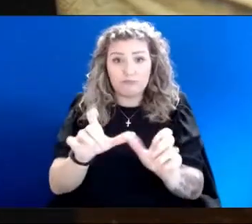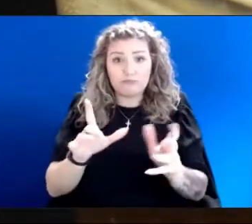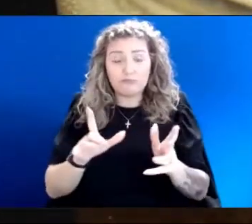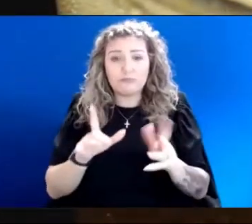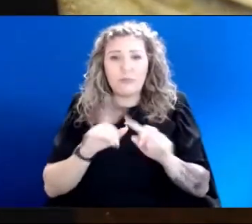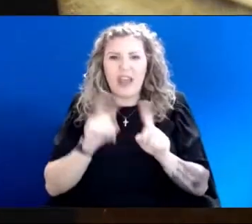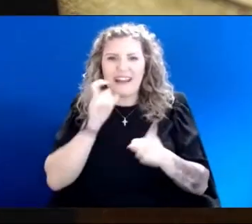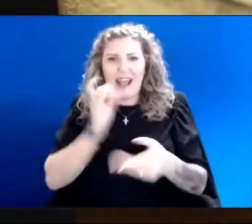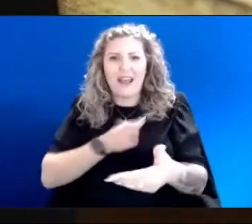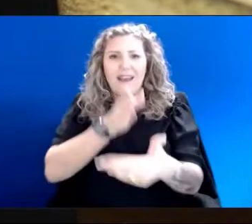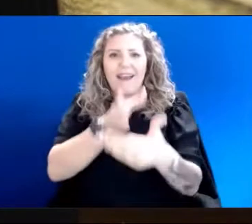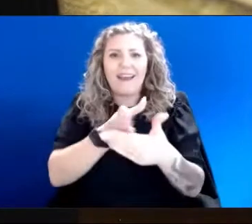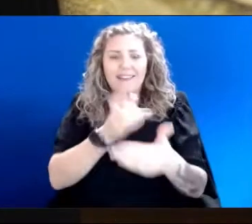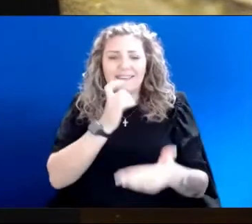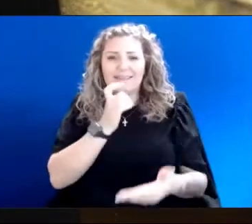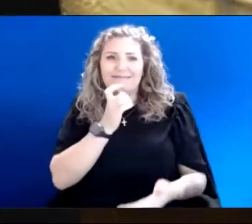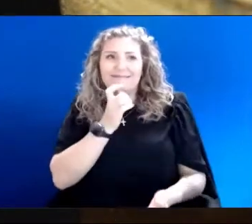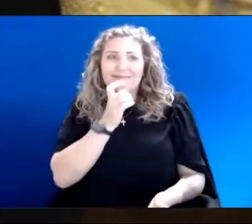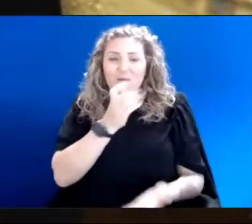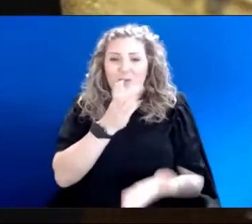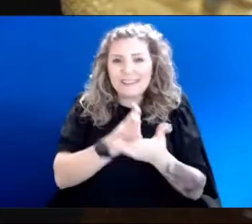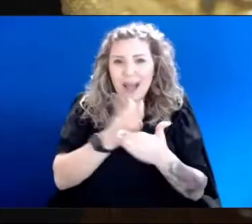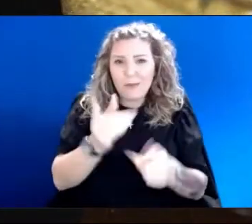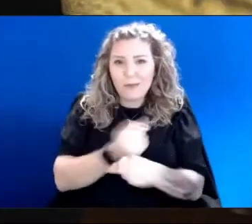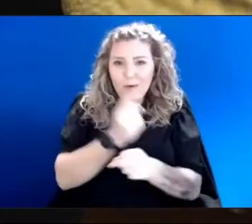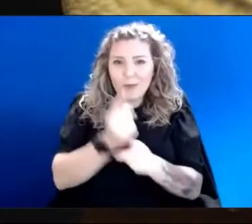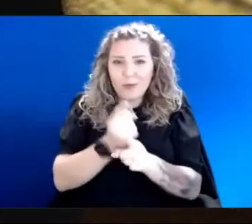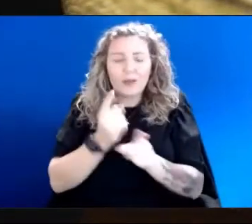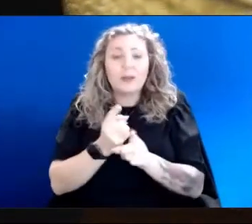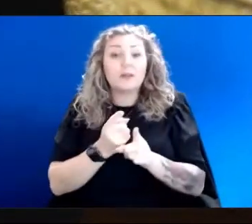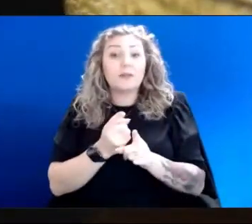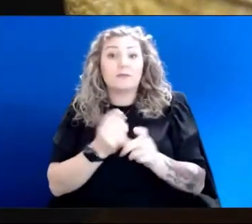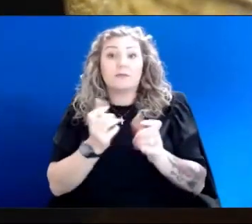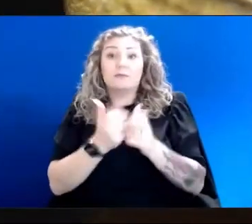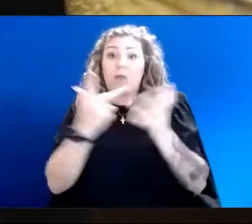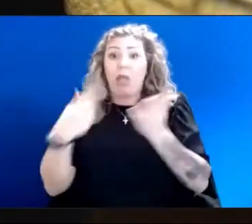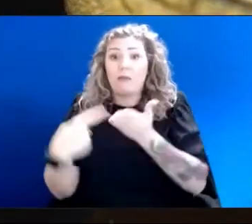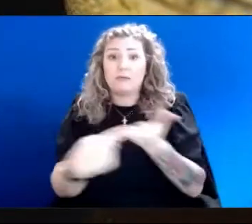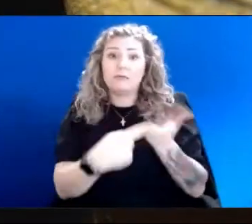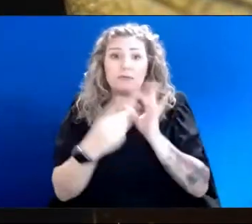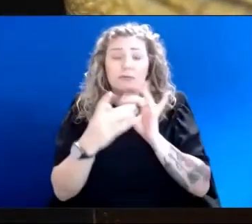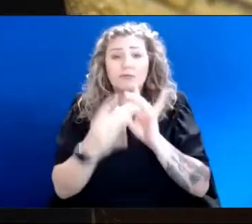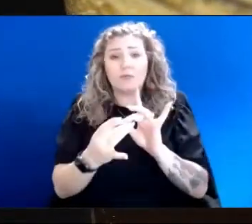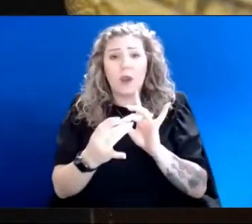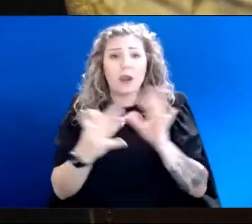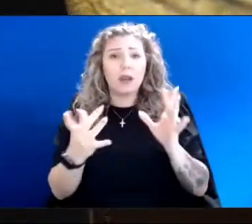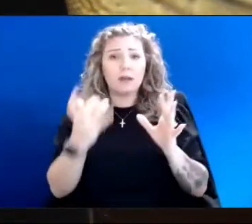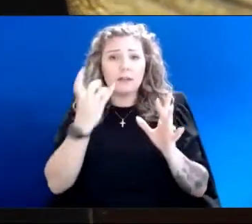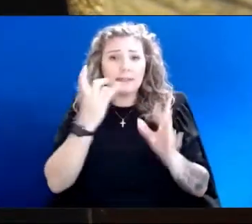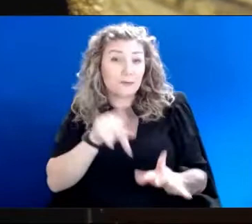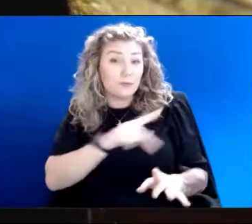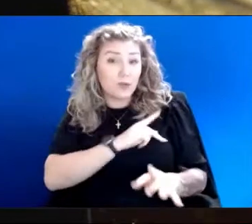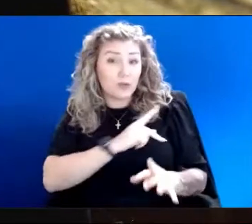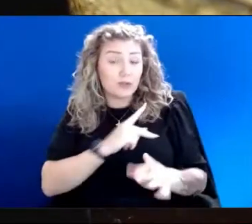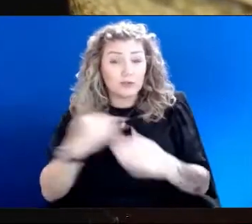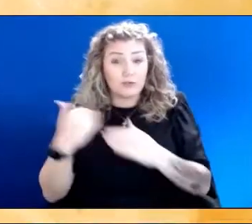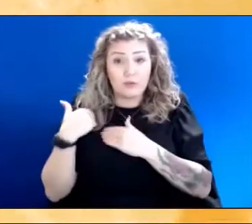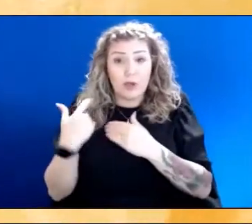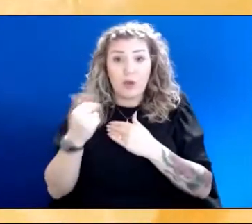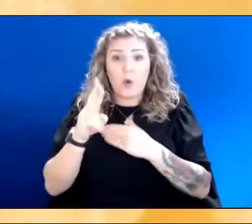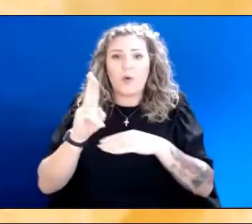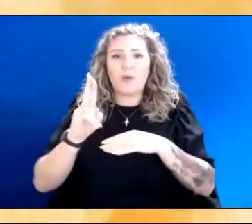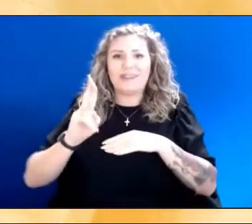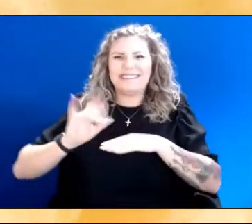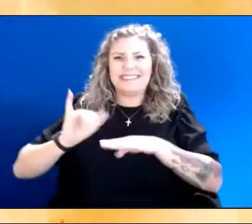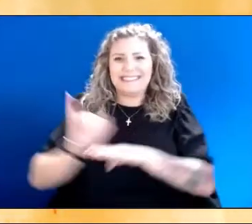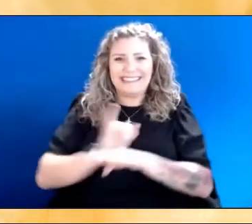and we don't stop ourselves appropriately. And so there's a lot of discussion around this in terms of, is it personal responsibility or is it industry driven, and what